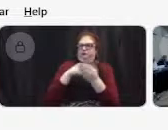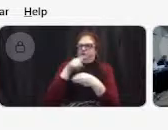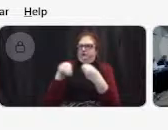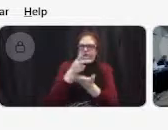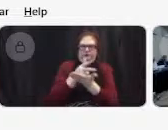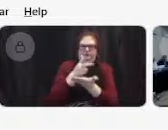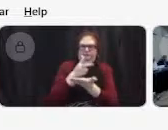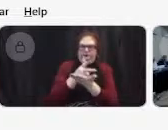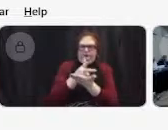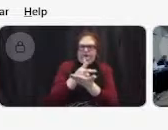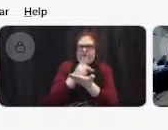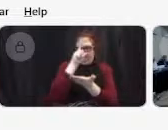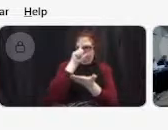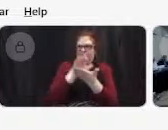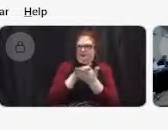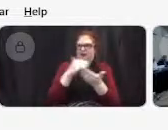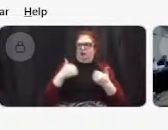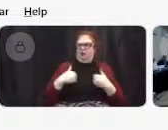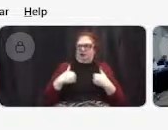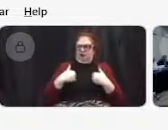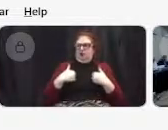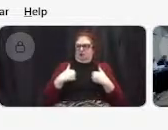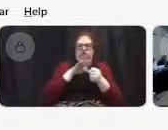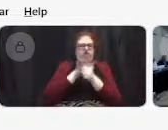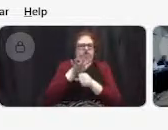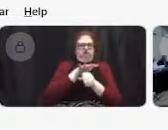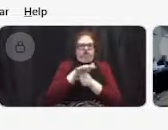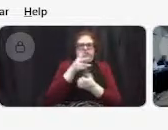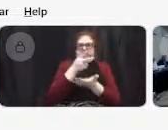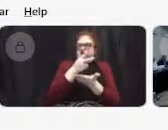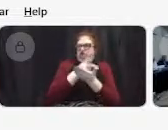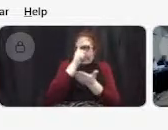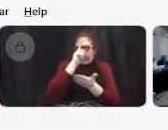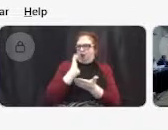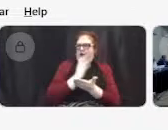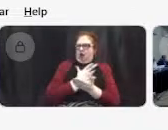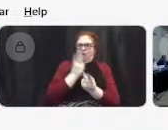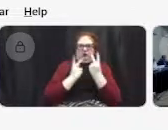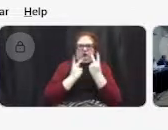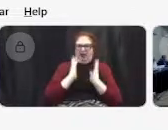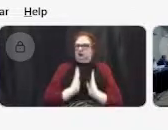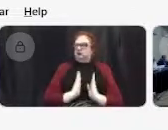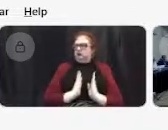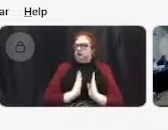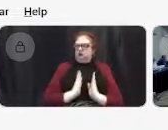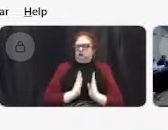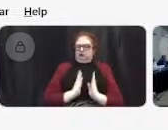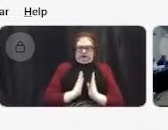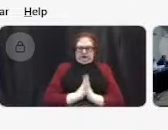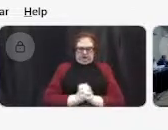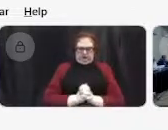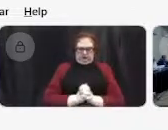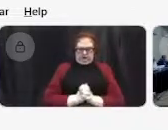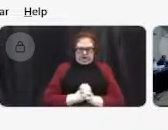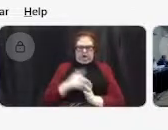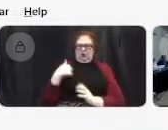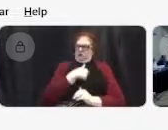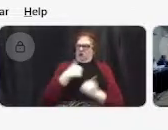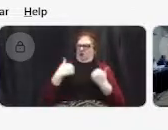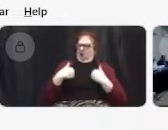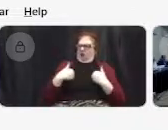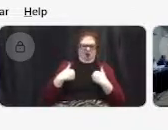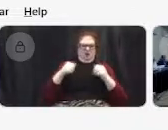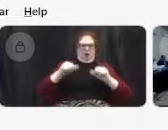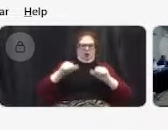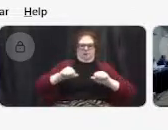I believe there's sufficient parking for our guests. We have limitations that we could set